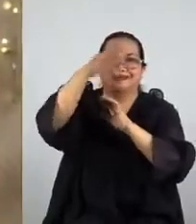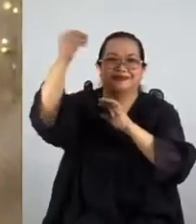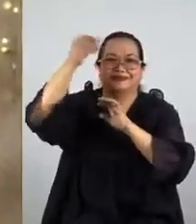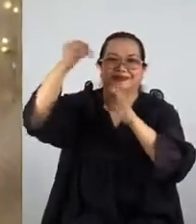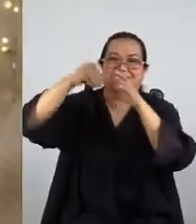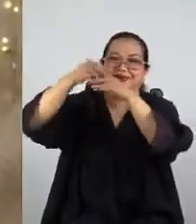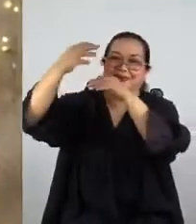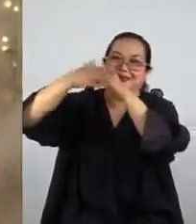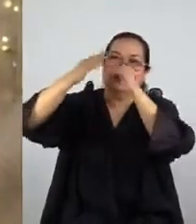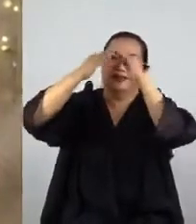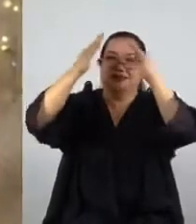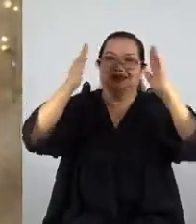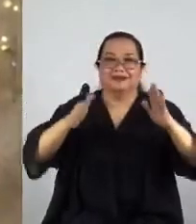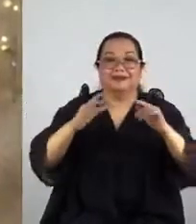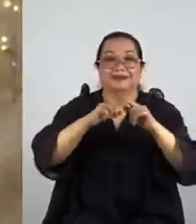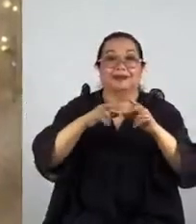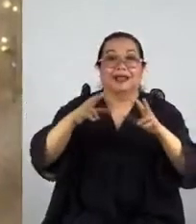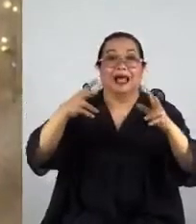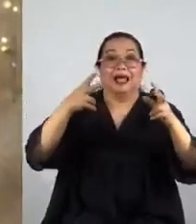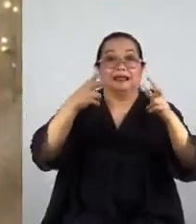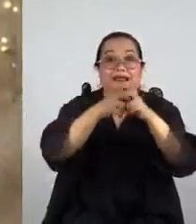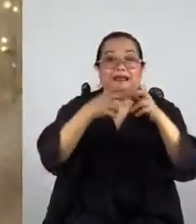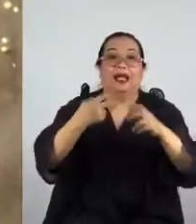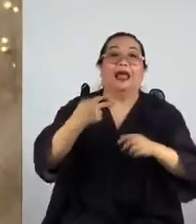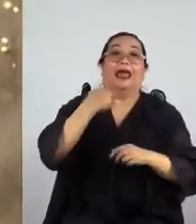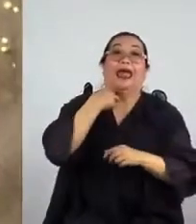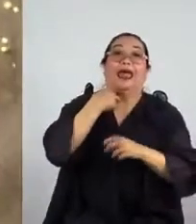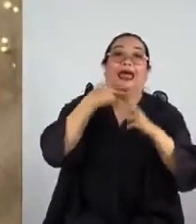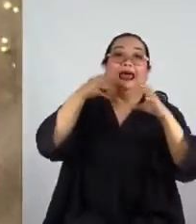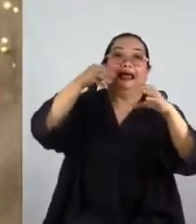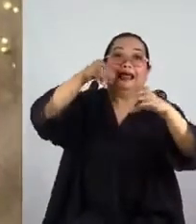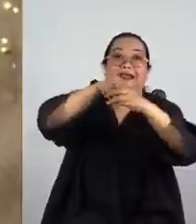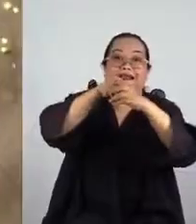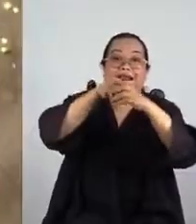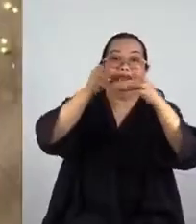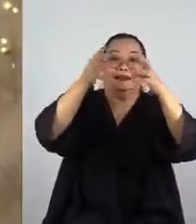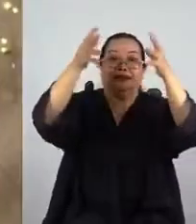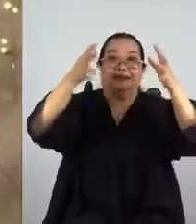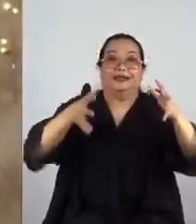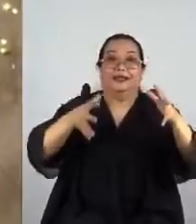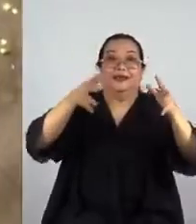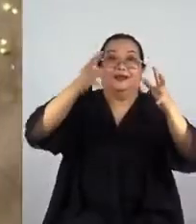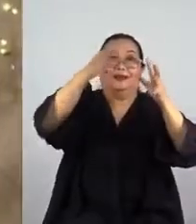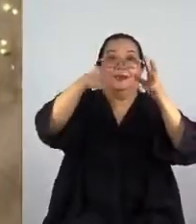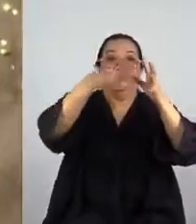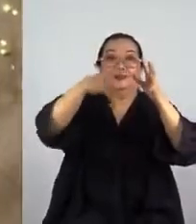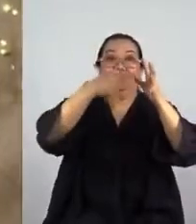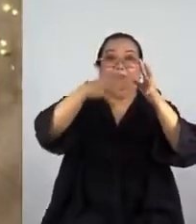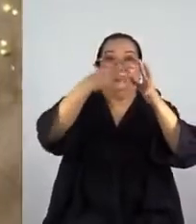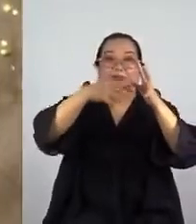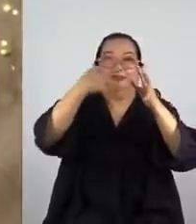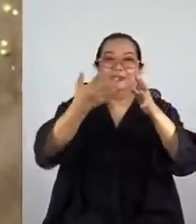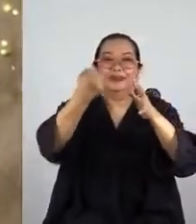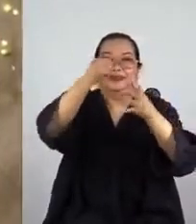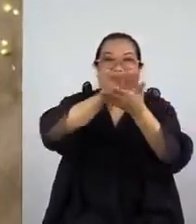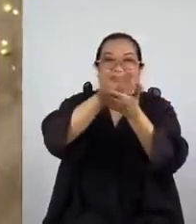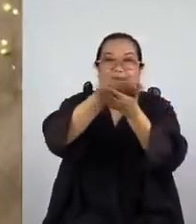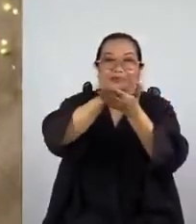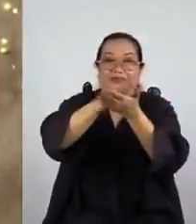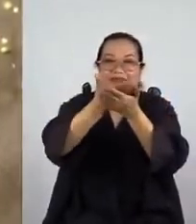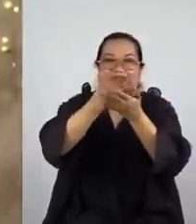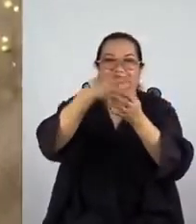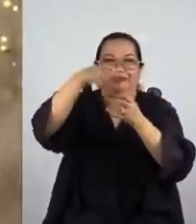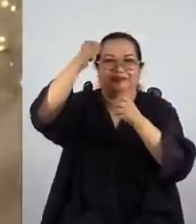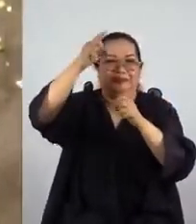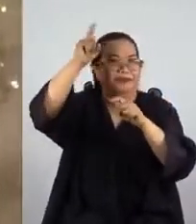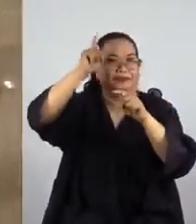outside the house and got trapped inside the channel of the rain suit. Now, that bird